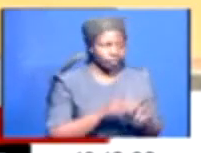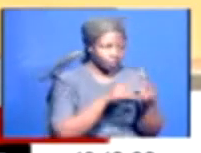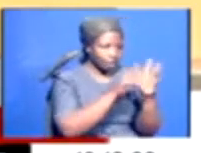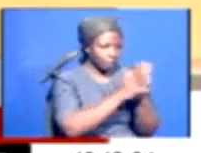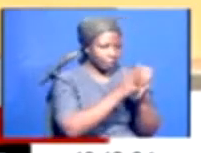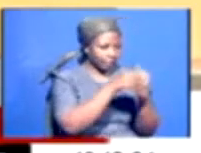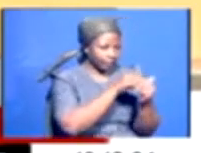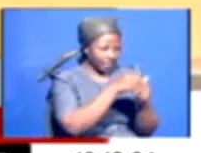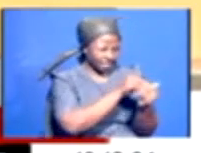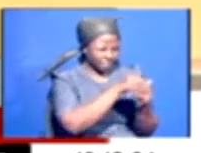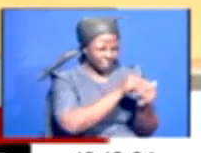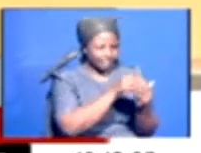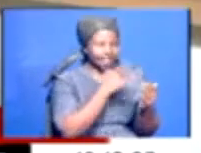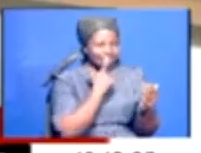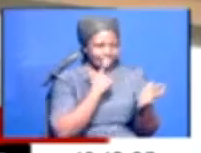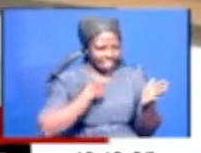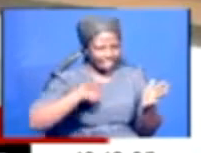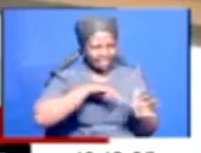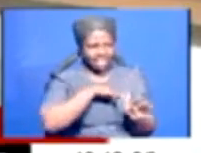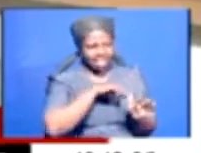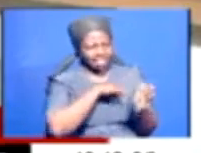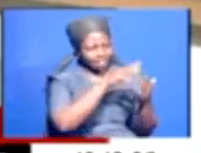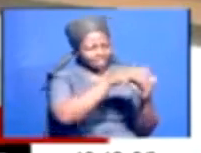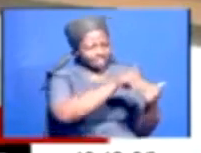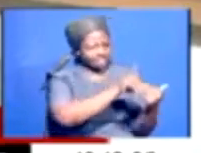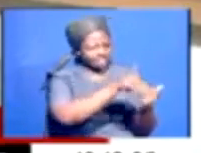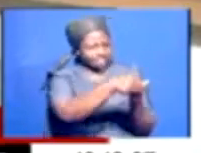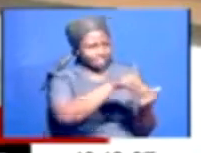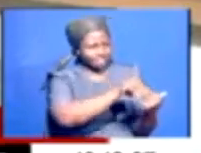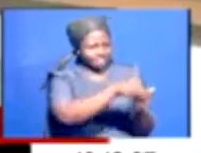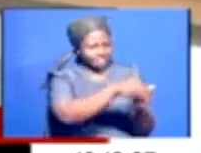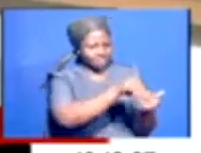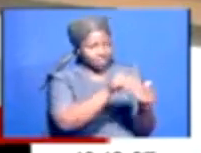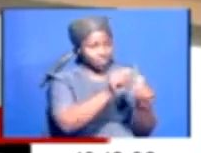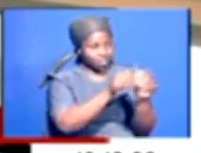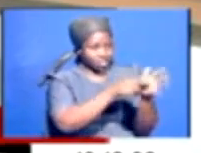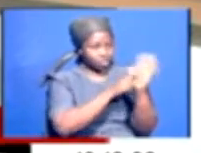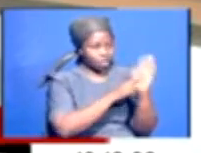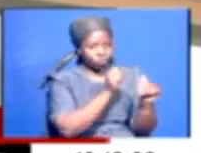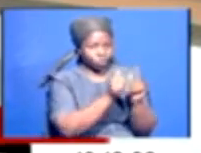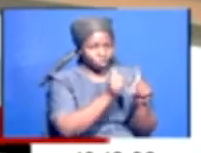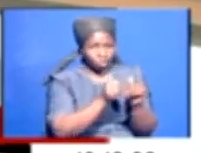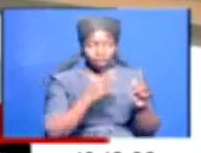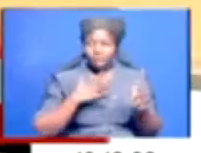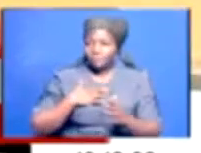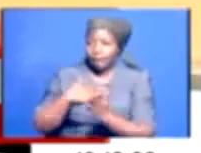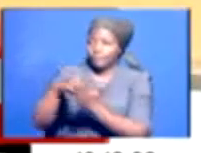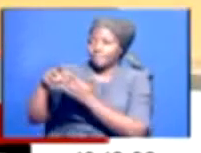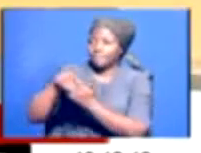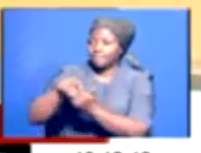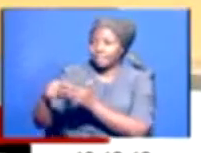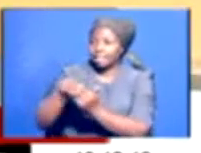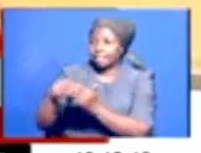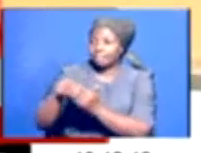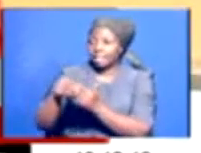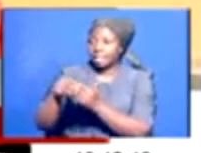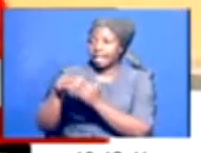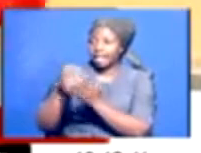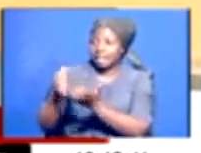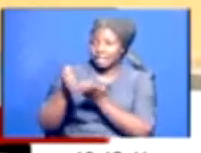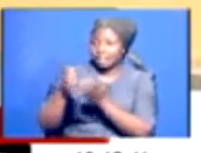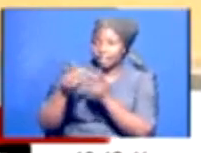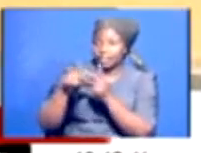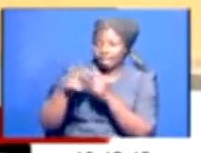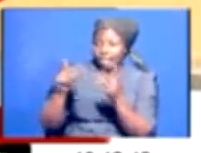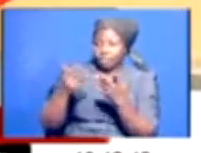Mm-hmm. Tell us. I mean, what the flexibility that is required for you? My flexibility, I need from the backside. Mm-hmm. And